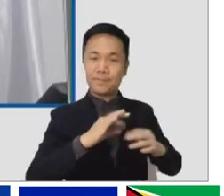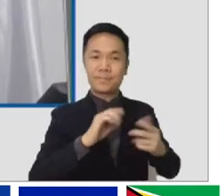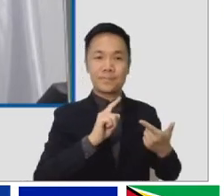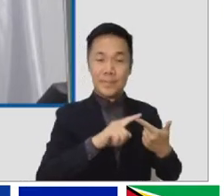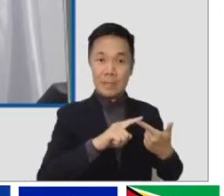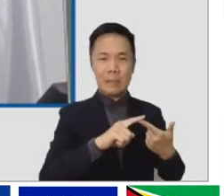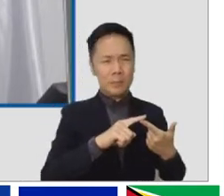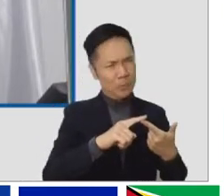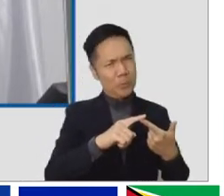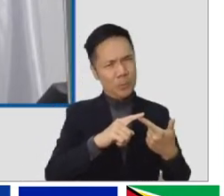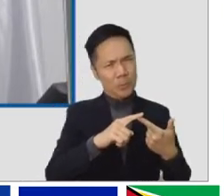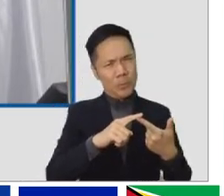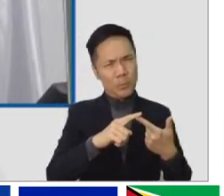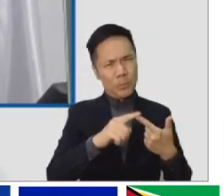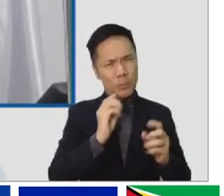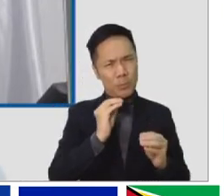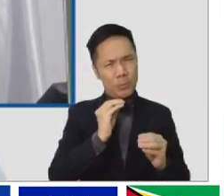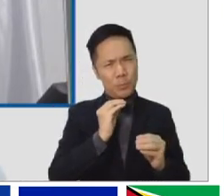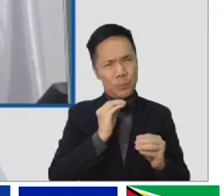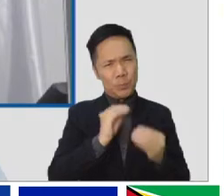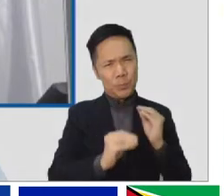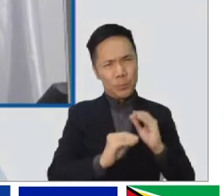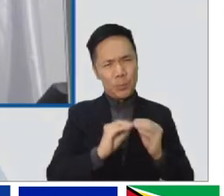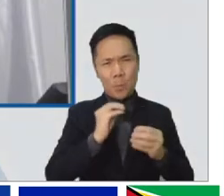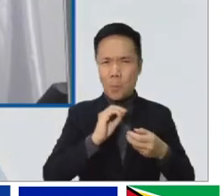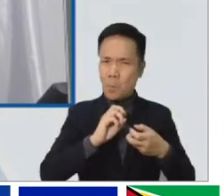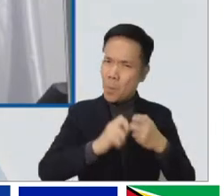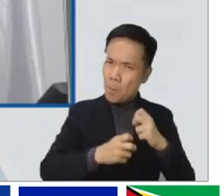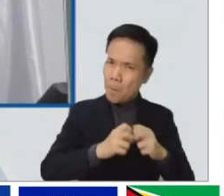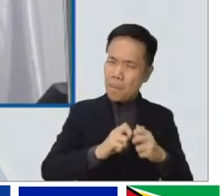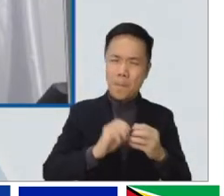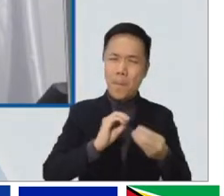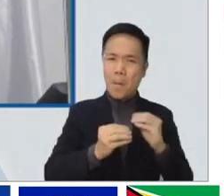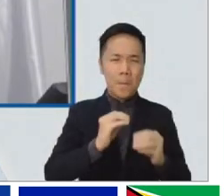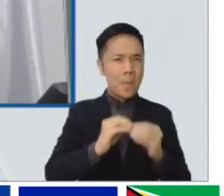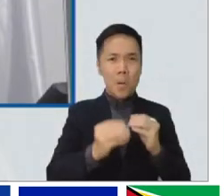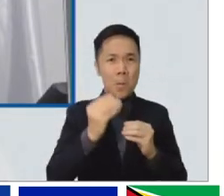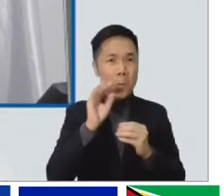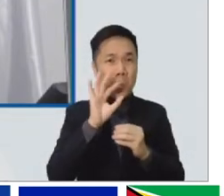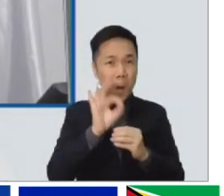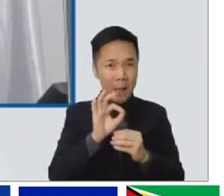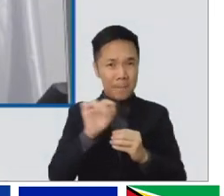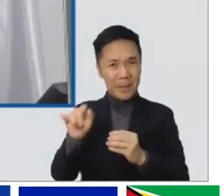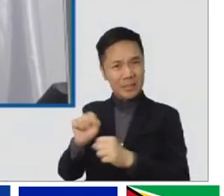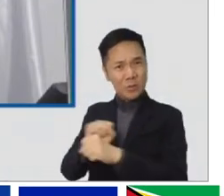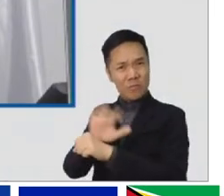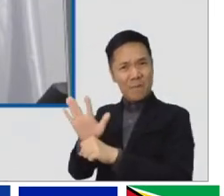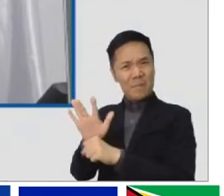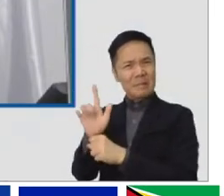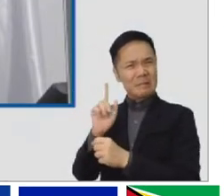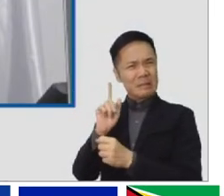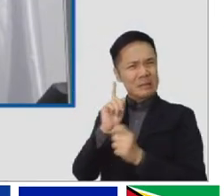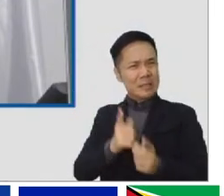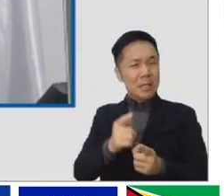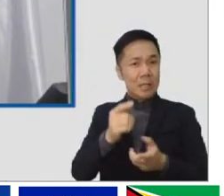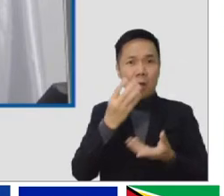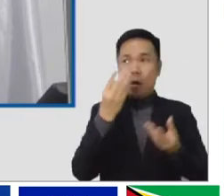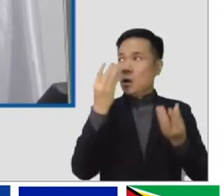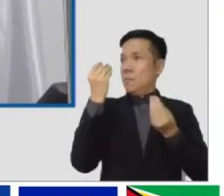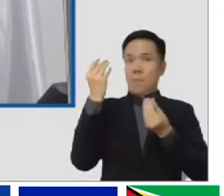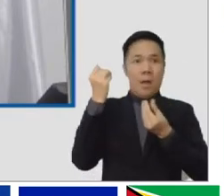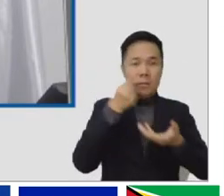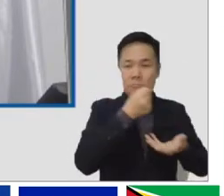COVID-19 just really demanded a lot of resource allocation from different states. And we know that we have doubled our